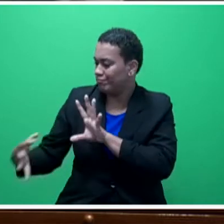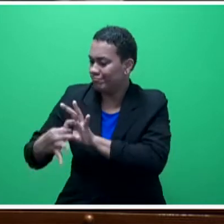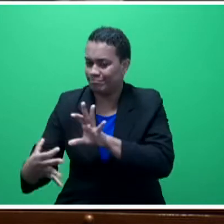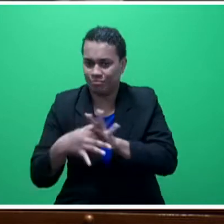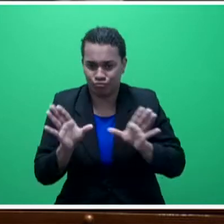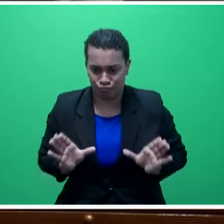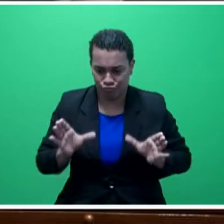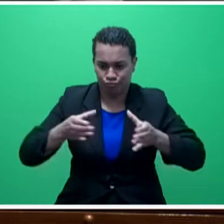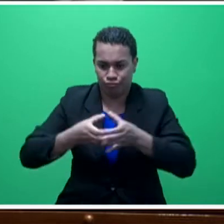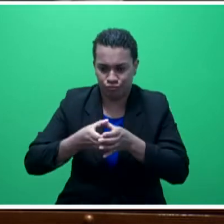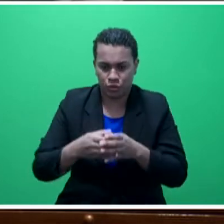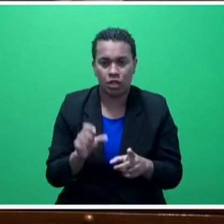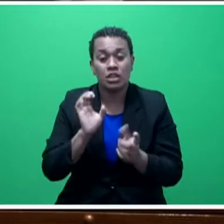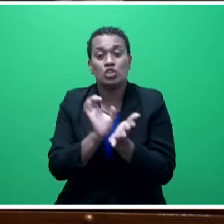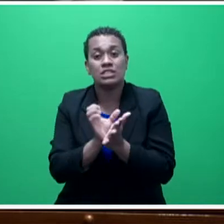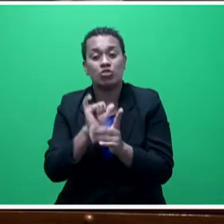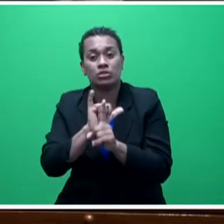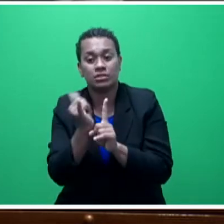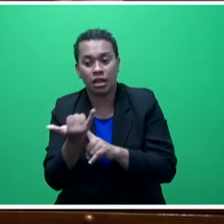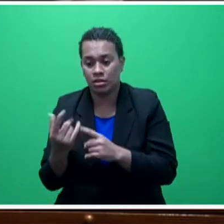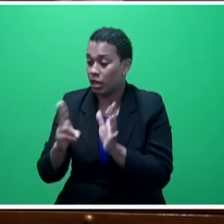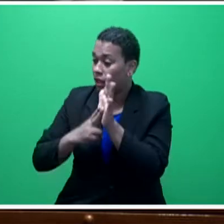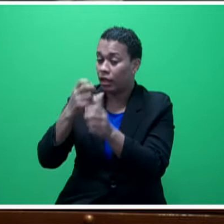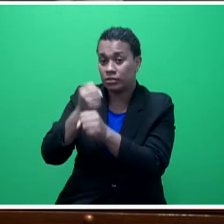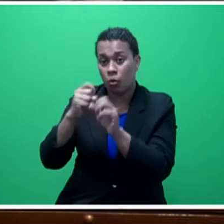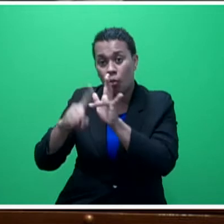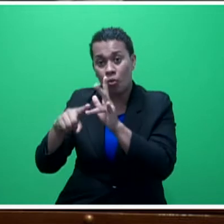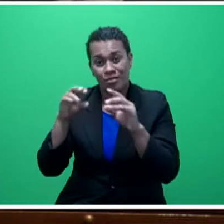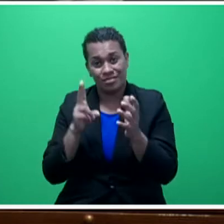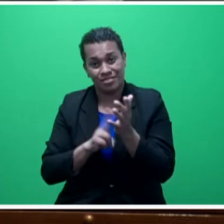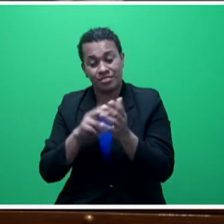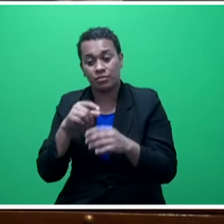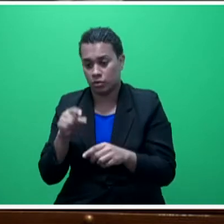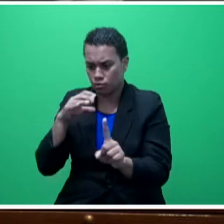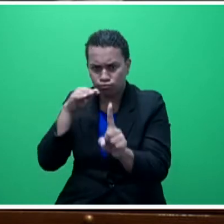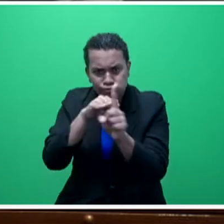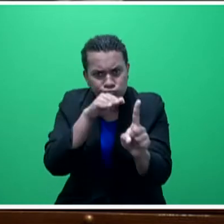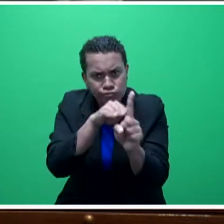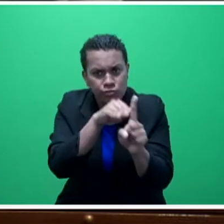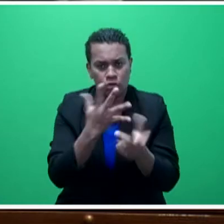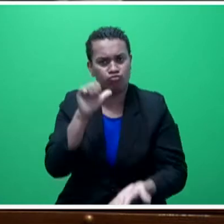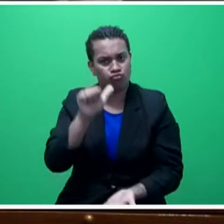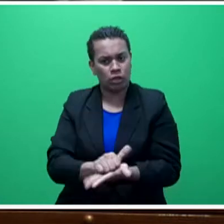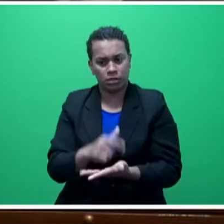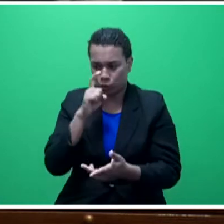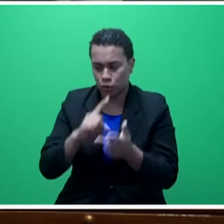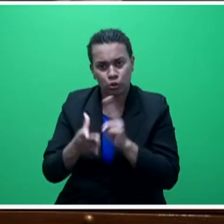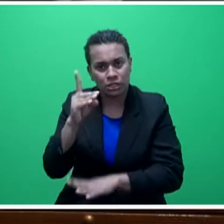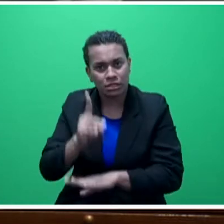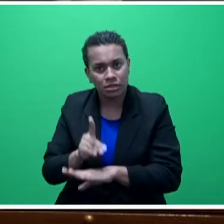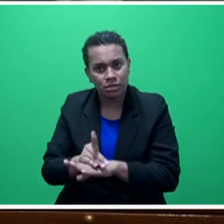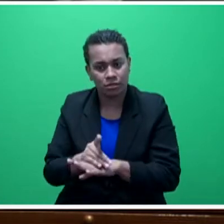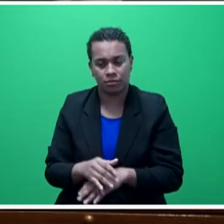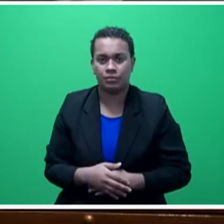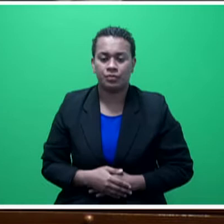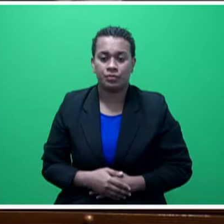and the disability NGOs have been instrumental in lobbying for the rights and issues of people living with disabilities. The